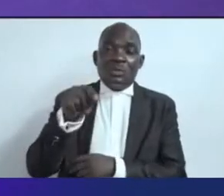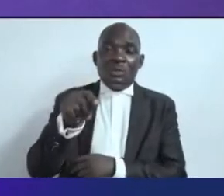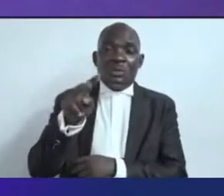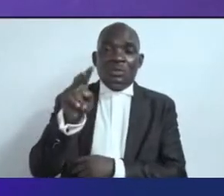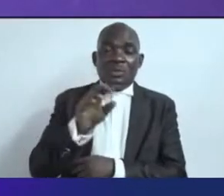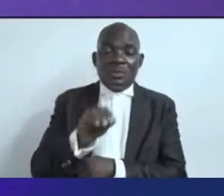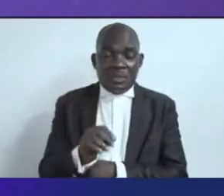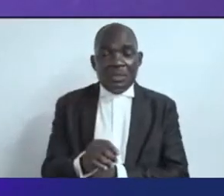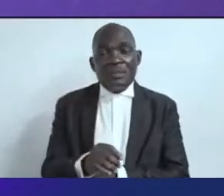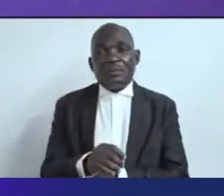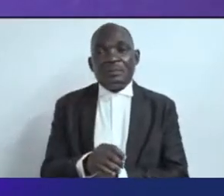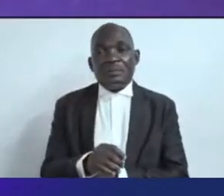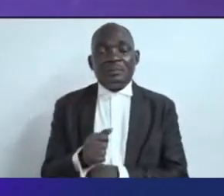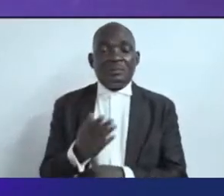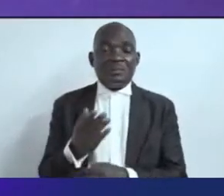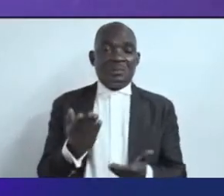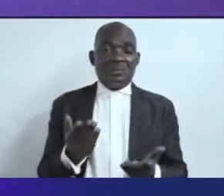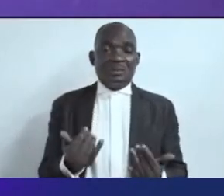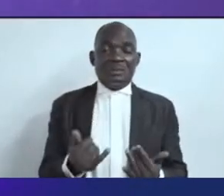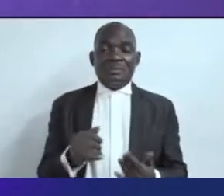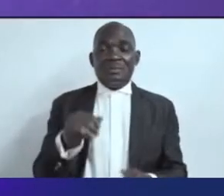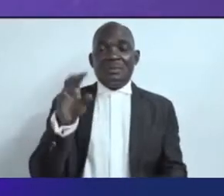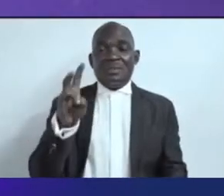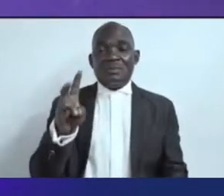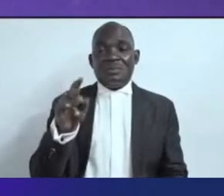62.2% to